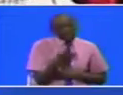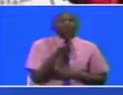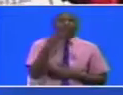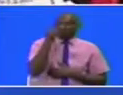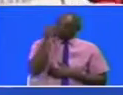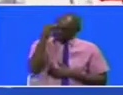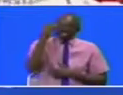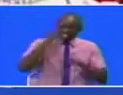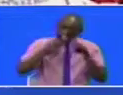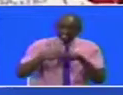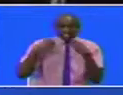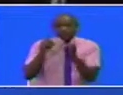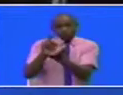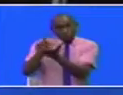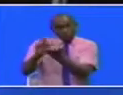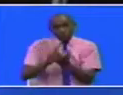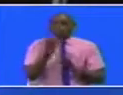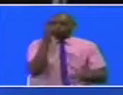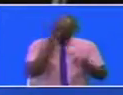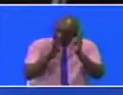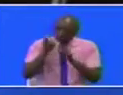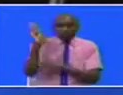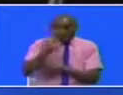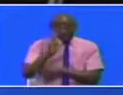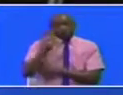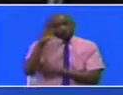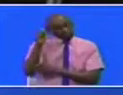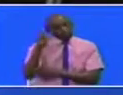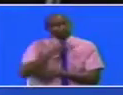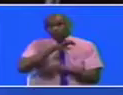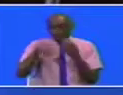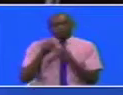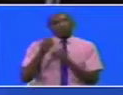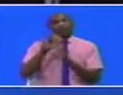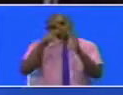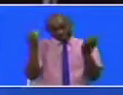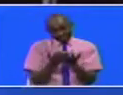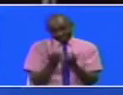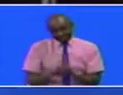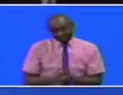50 years, giving more than 22 billion euros across the continent.